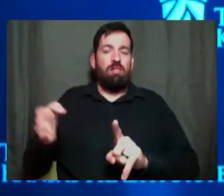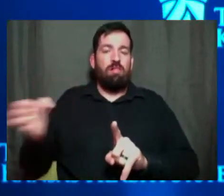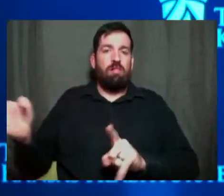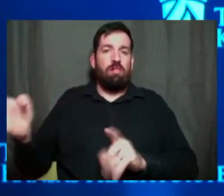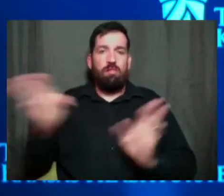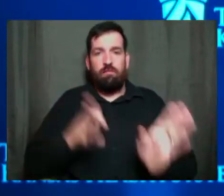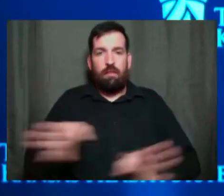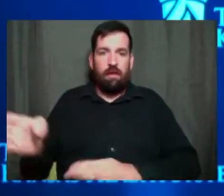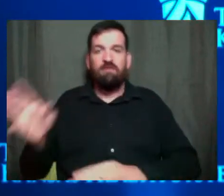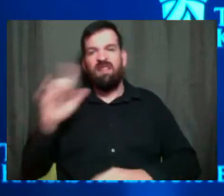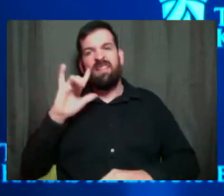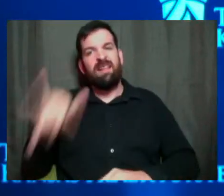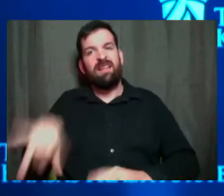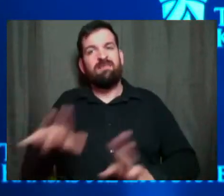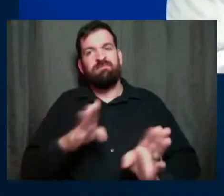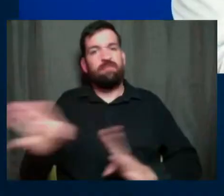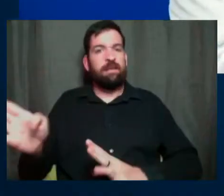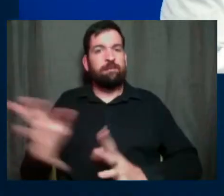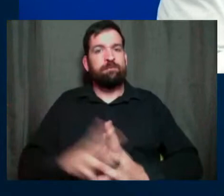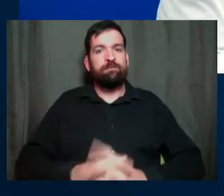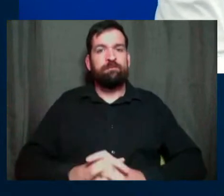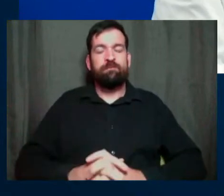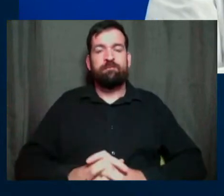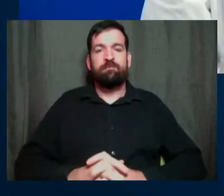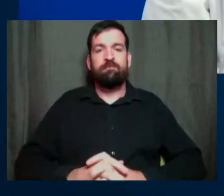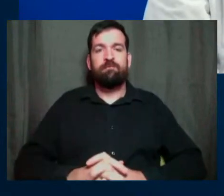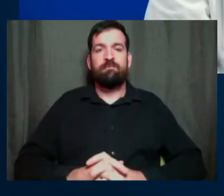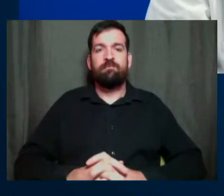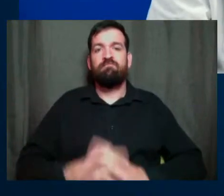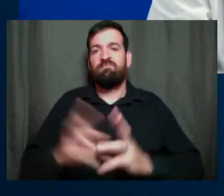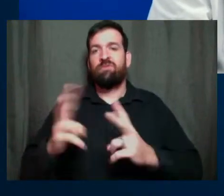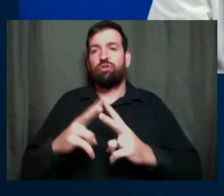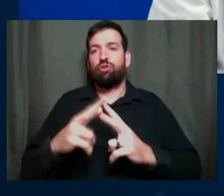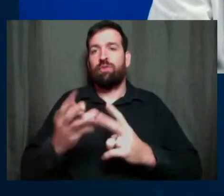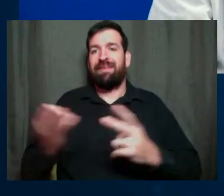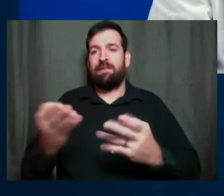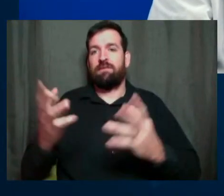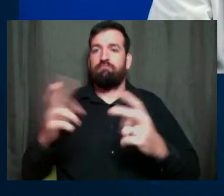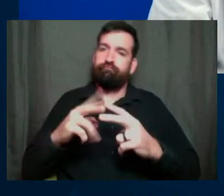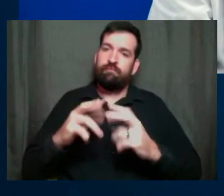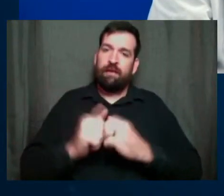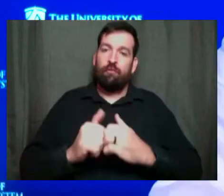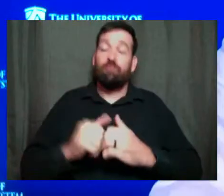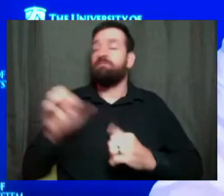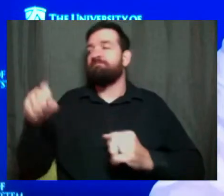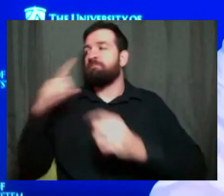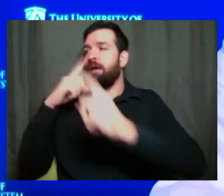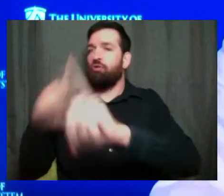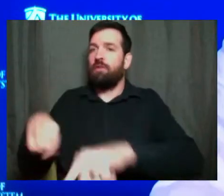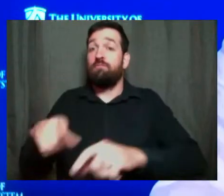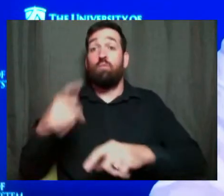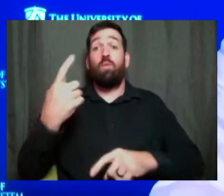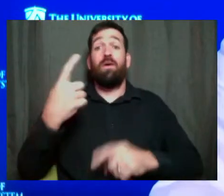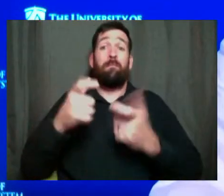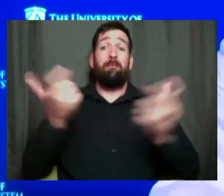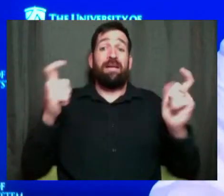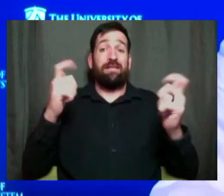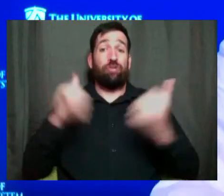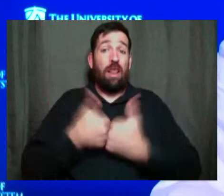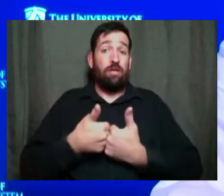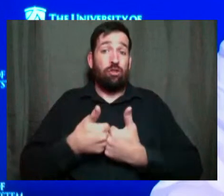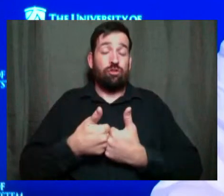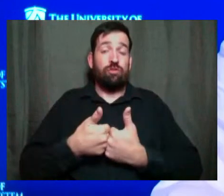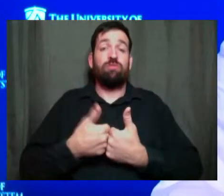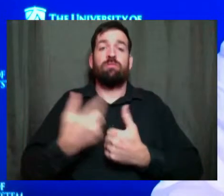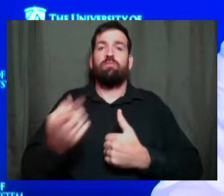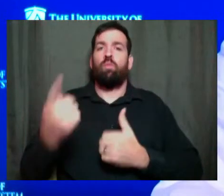think they're starting to set us up for I think those two things probably go together. Yeah, no, I agree with that. And one of the big challenges for some areas, I have a colleague at